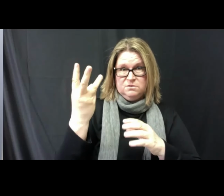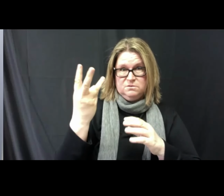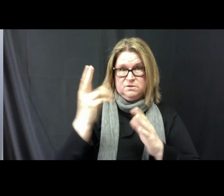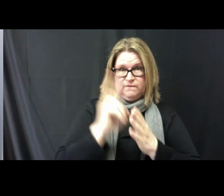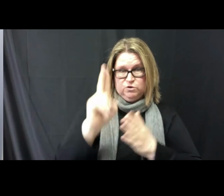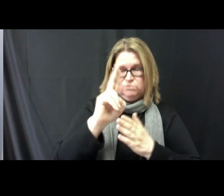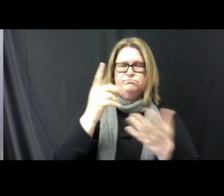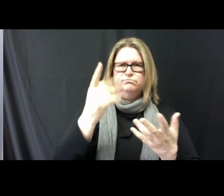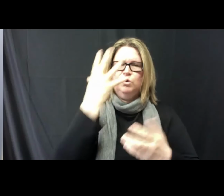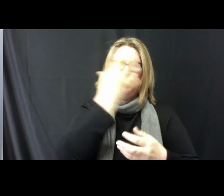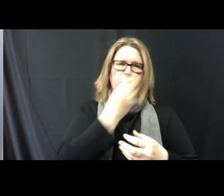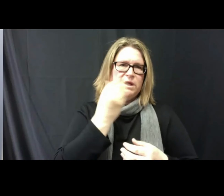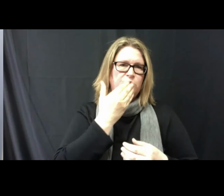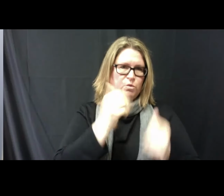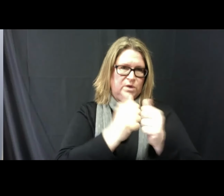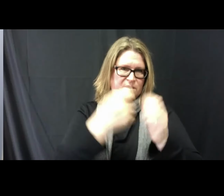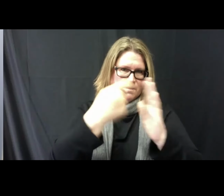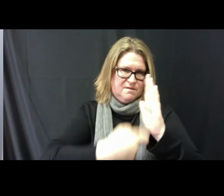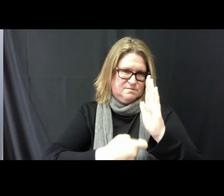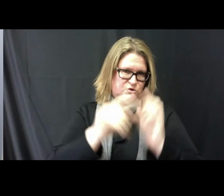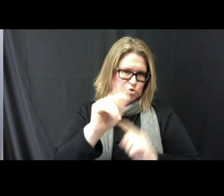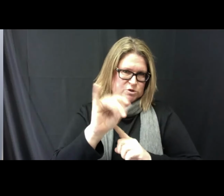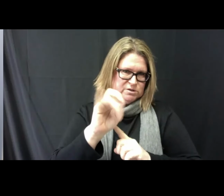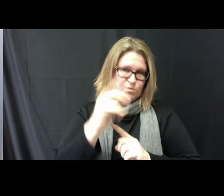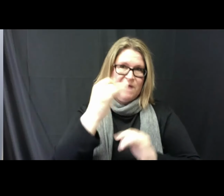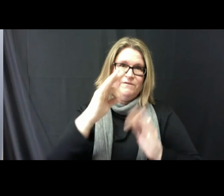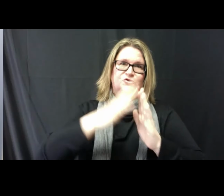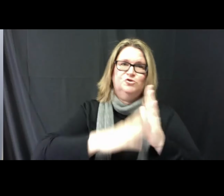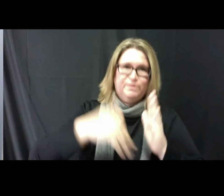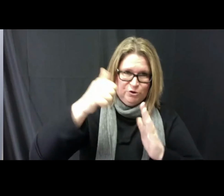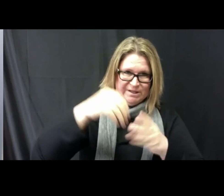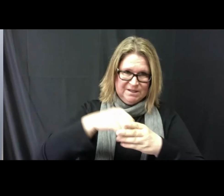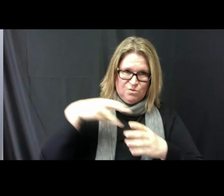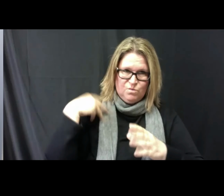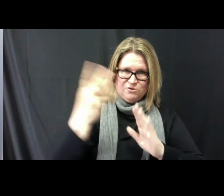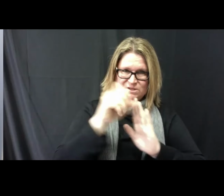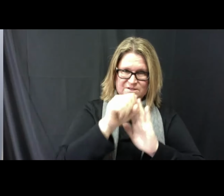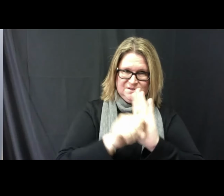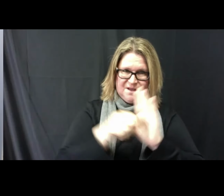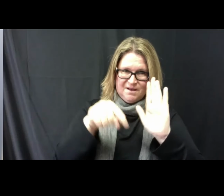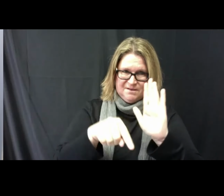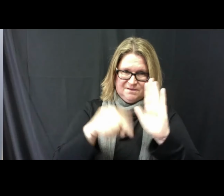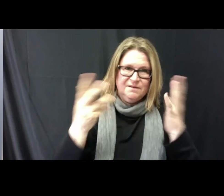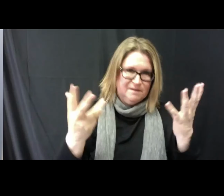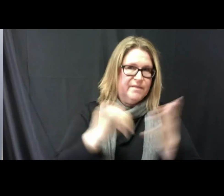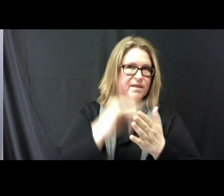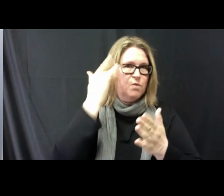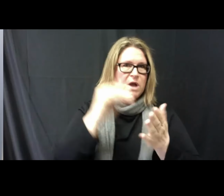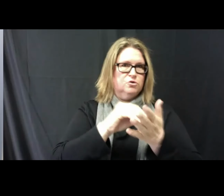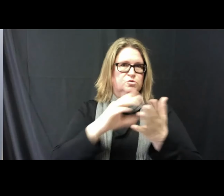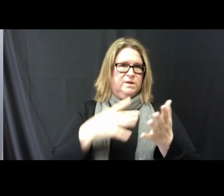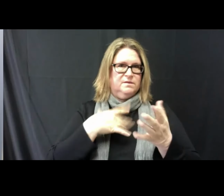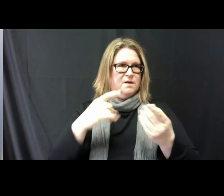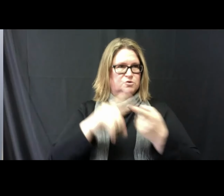add that in Central Washington University, we're pretty good with the cost of living. It's a little bit cheap, one